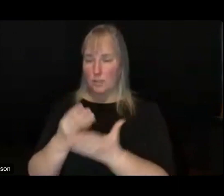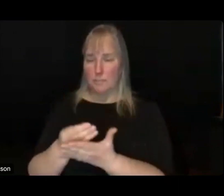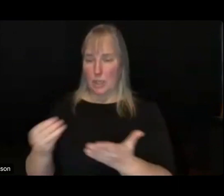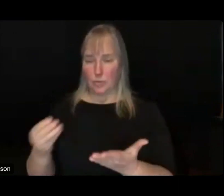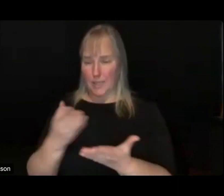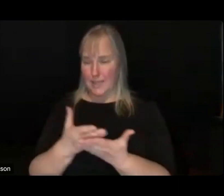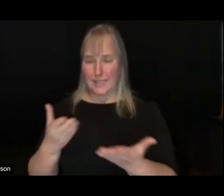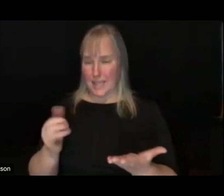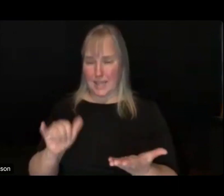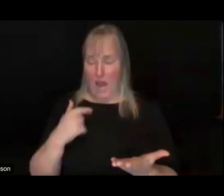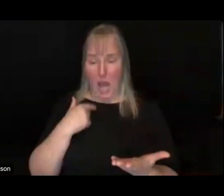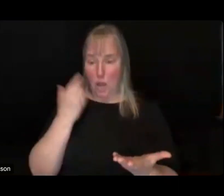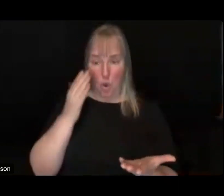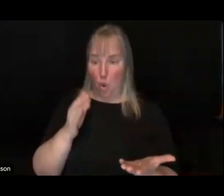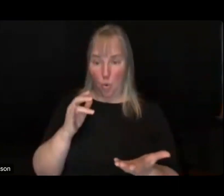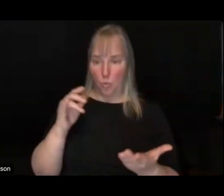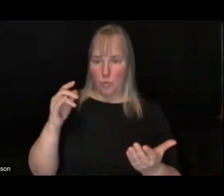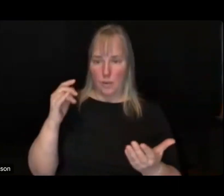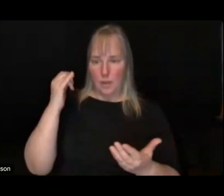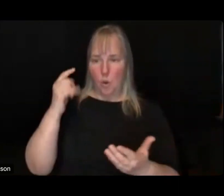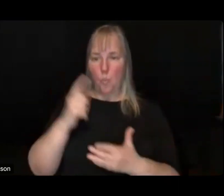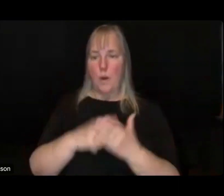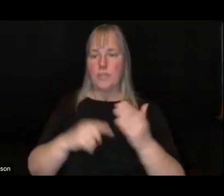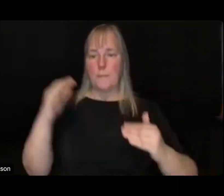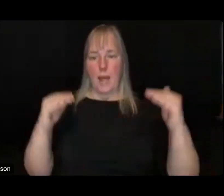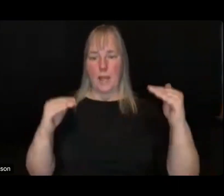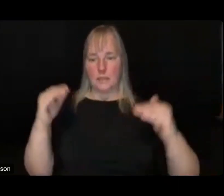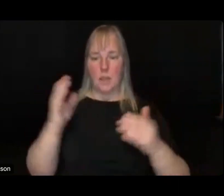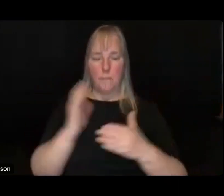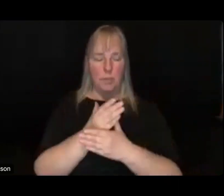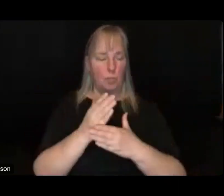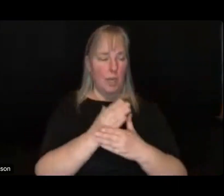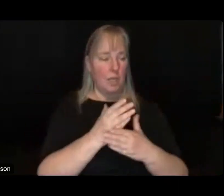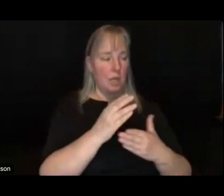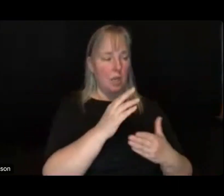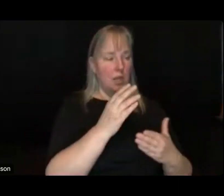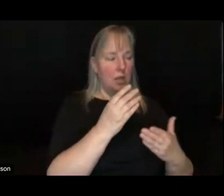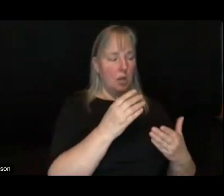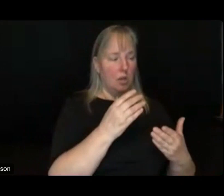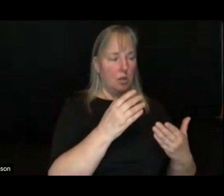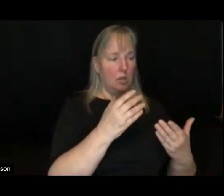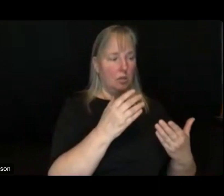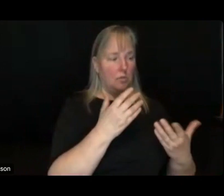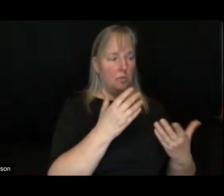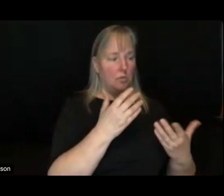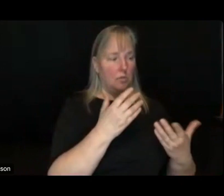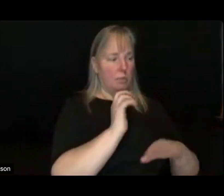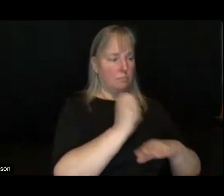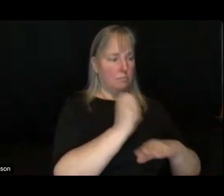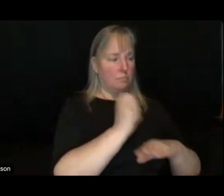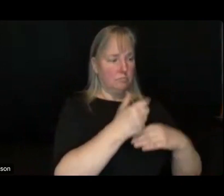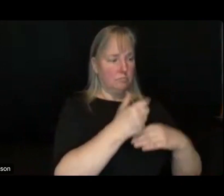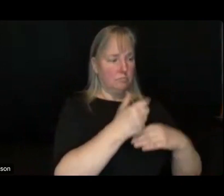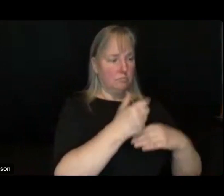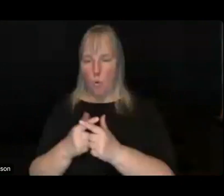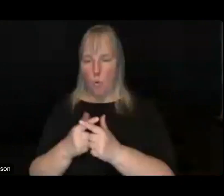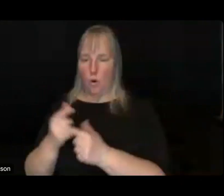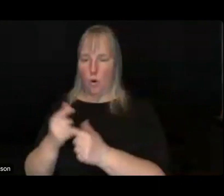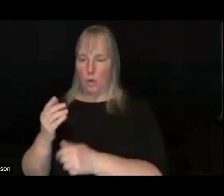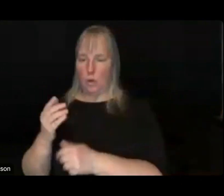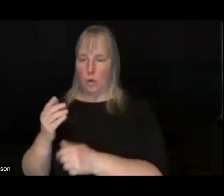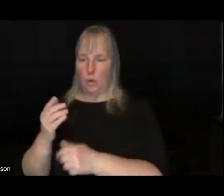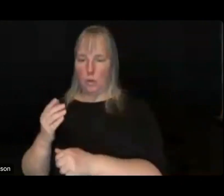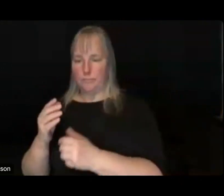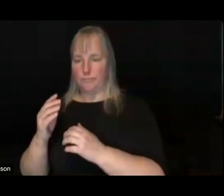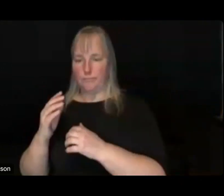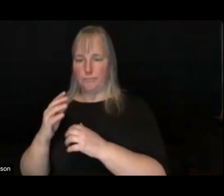I don't know what that balance is between resale and new construction. That was all numbers. Right. Yeah. So, I get what Holly